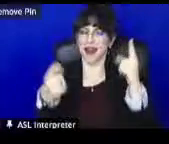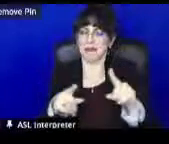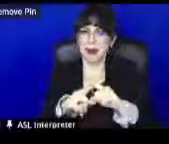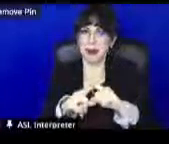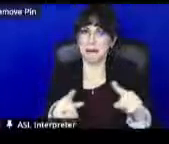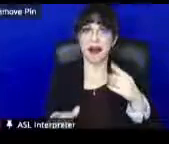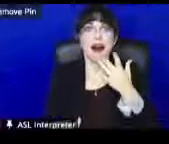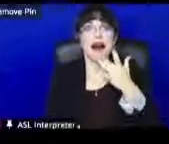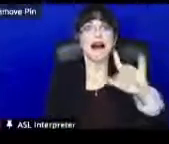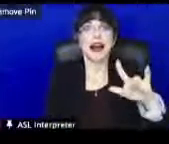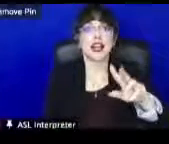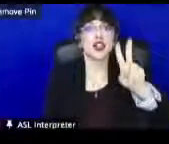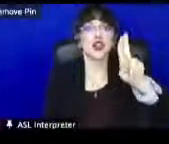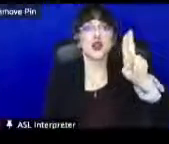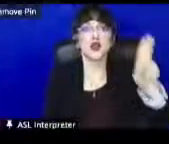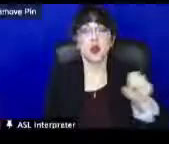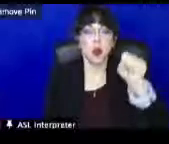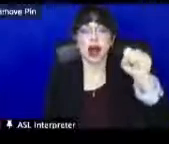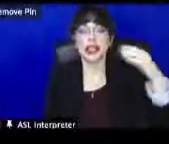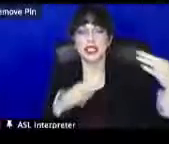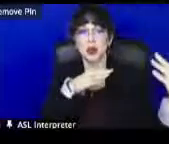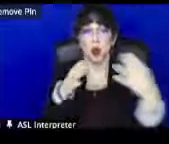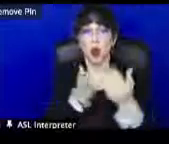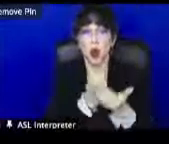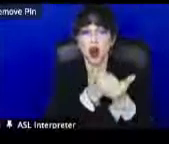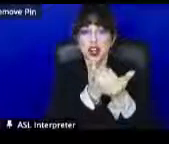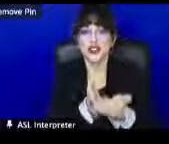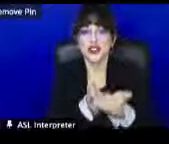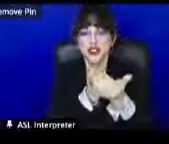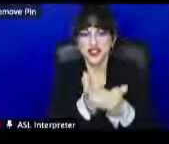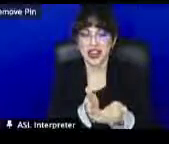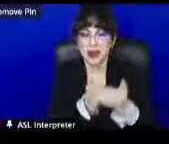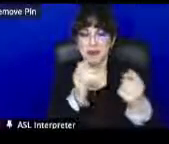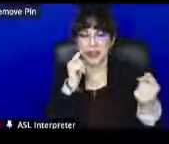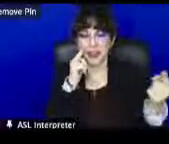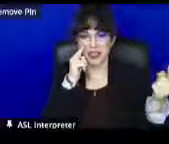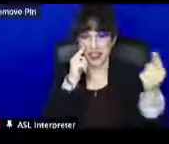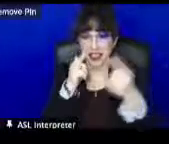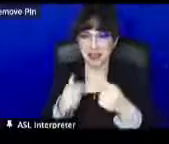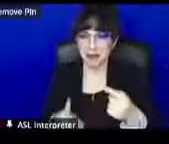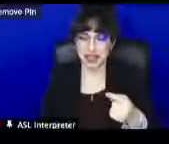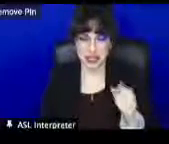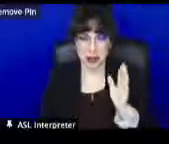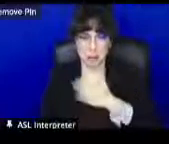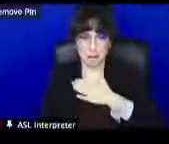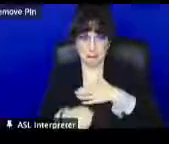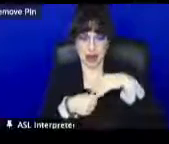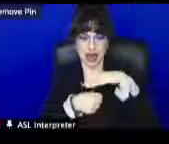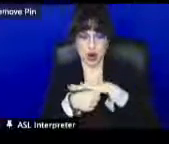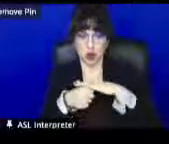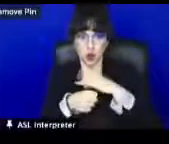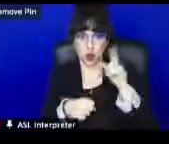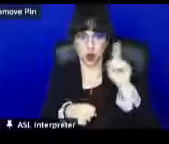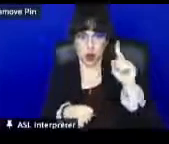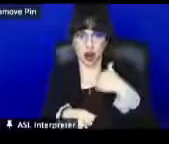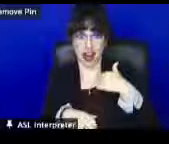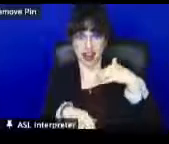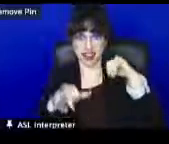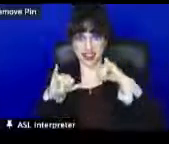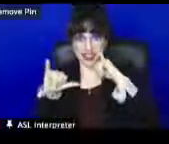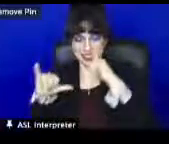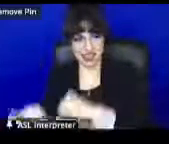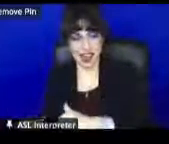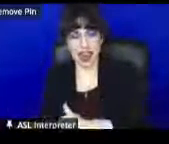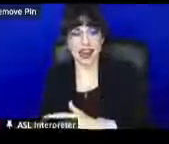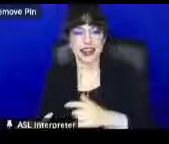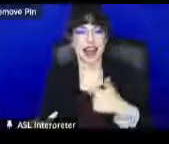warship paid a port visit to Dili, East Timor, and I managed to get a ticket for